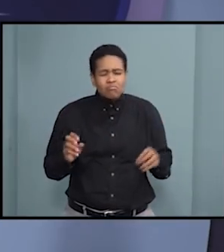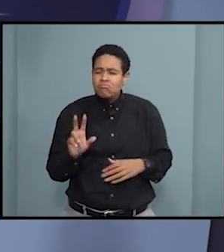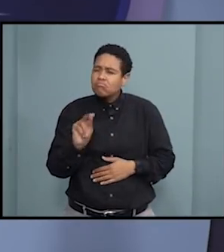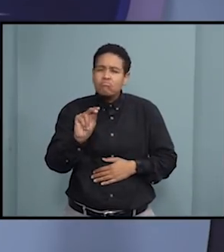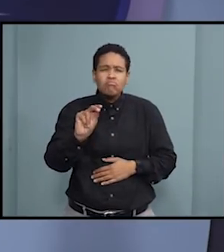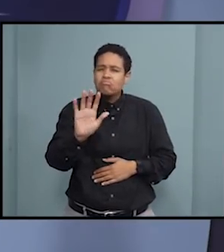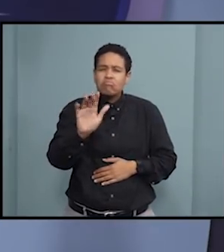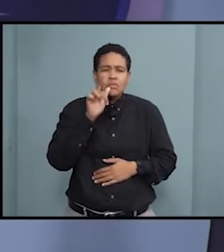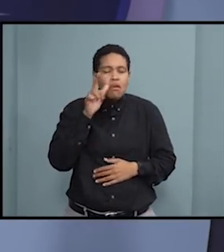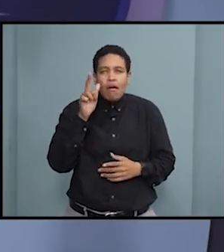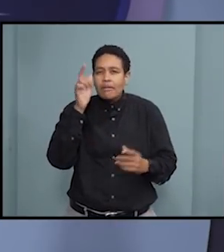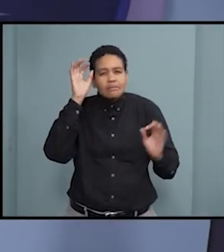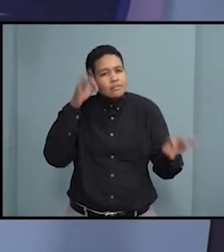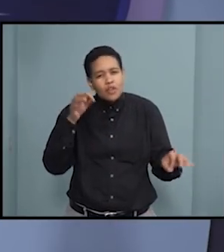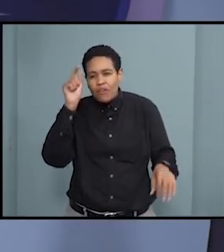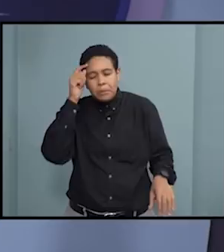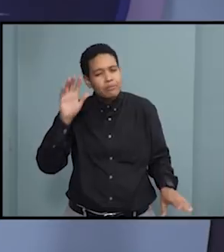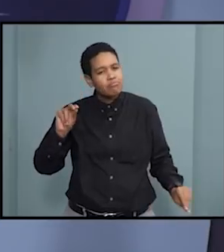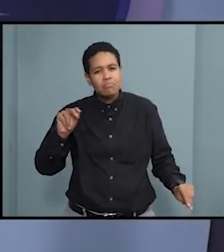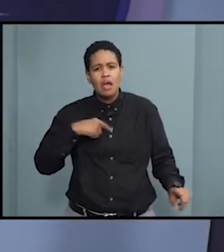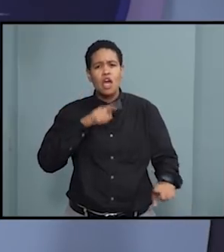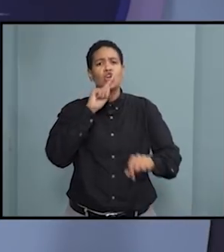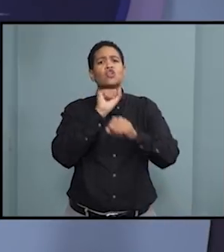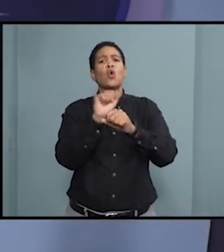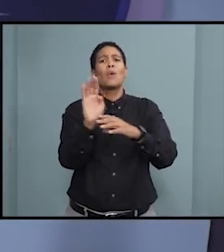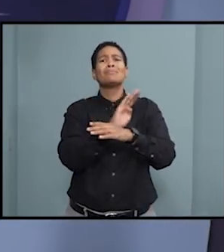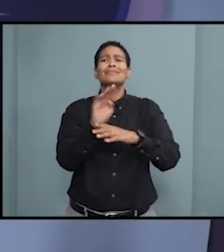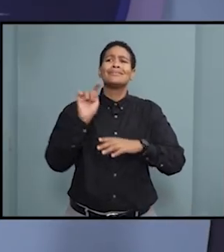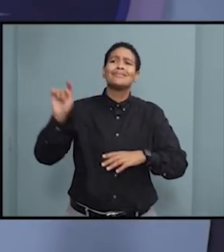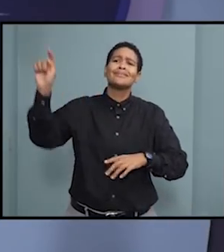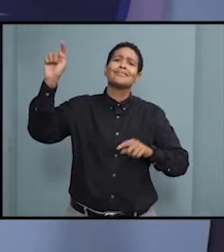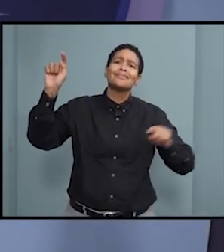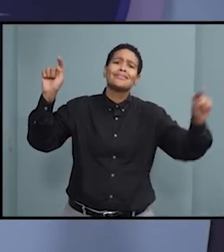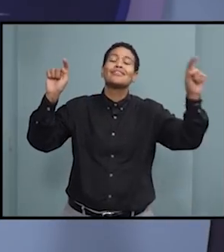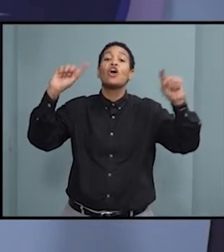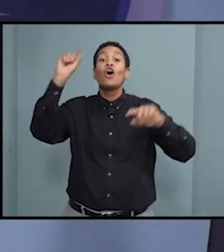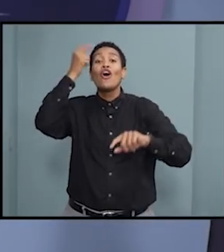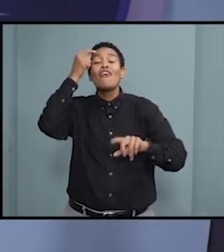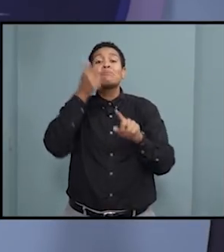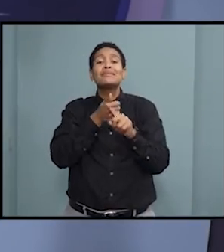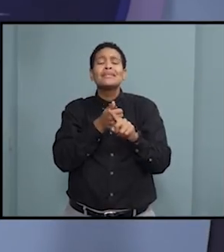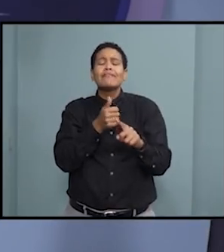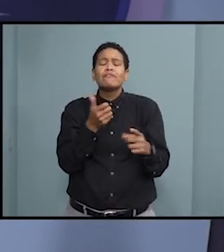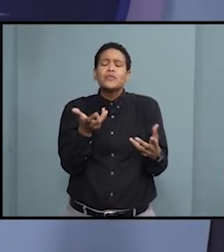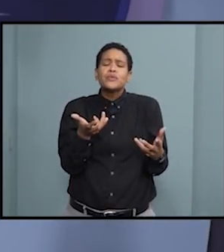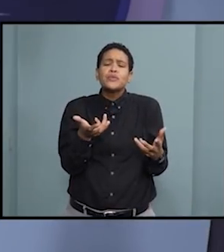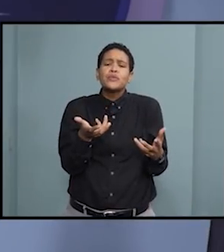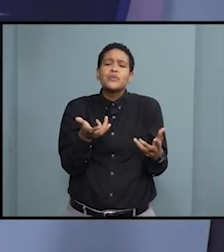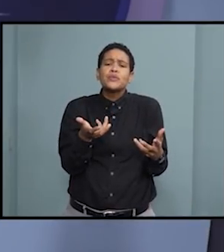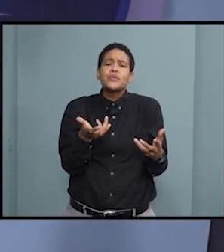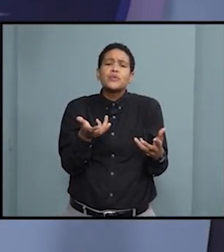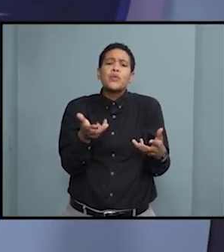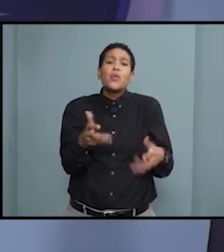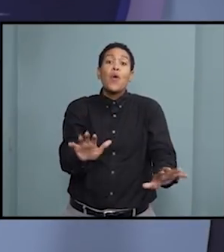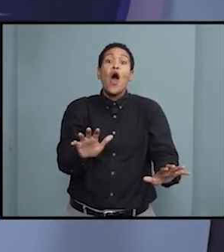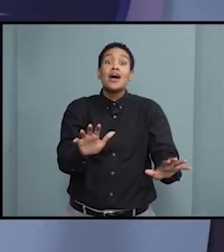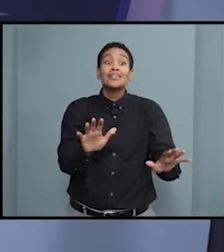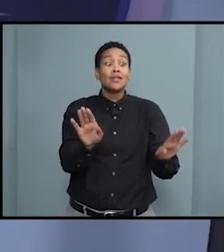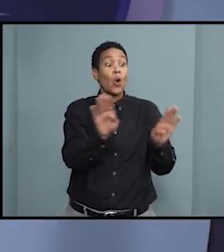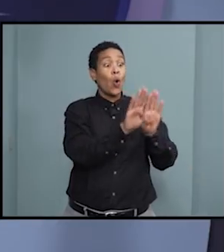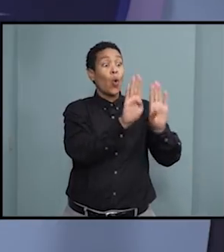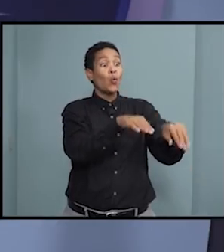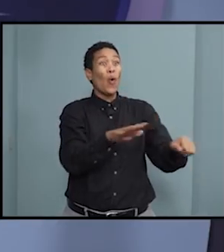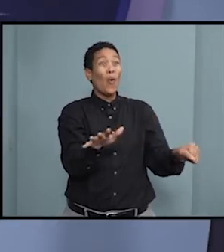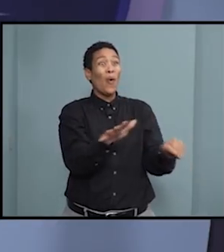want to assure businesses that the government is not seeking to go into a total